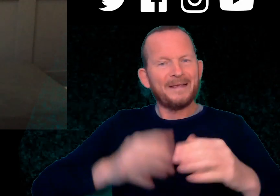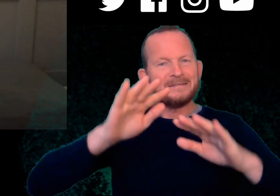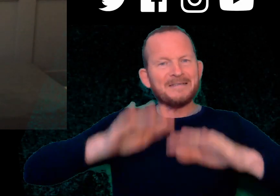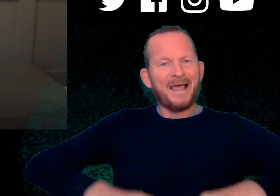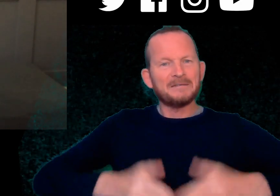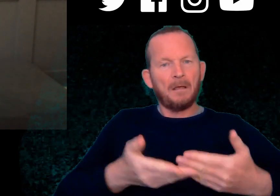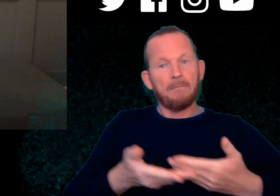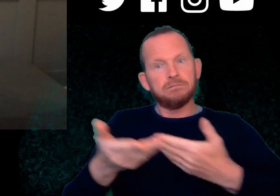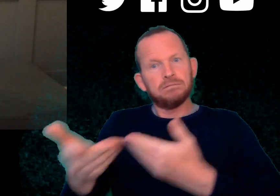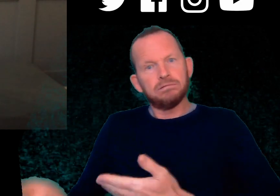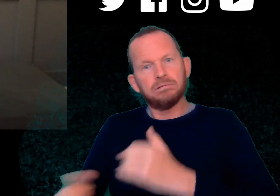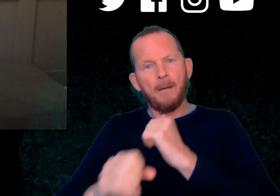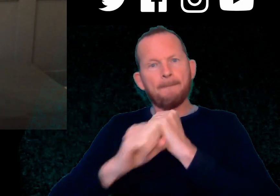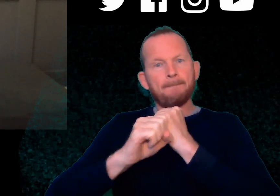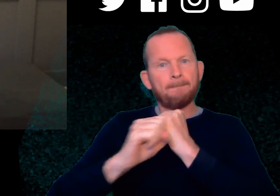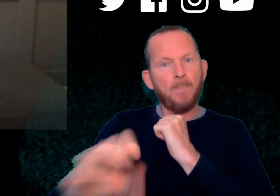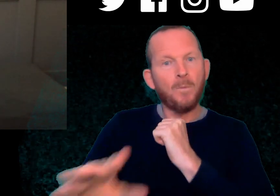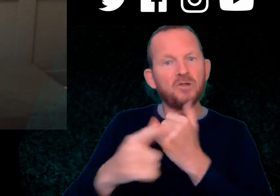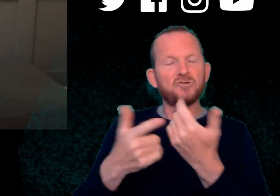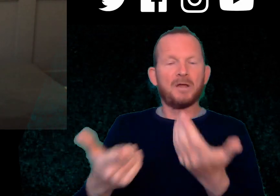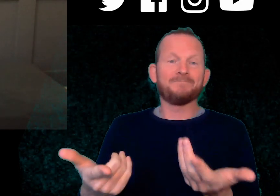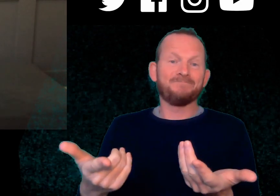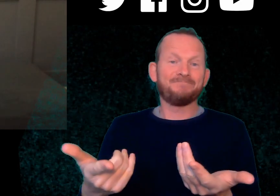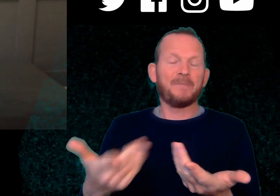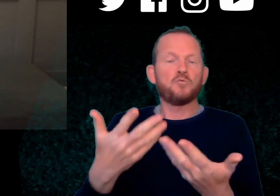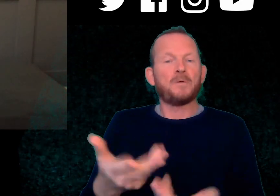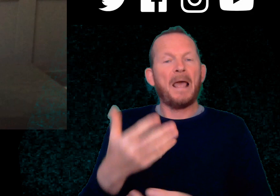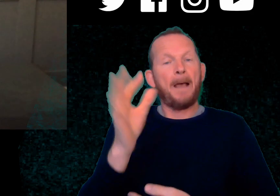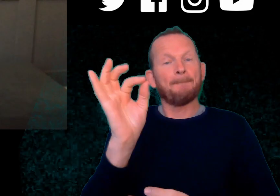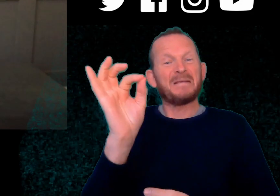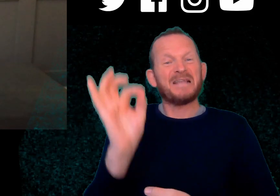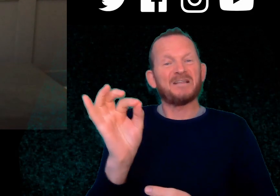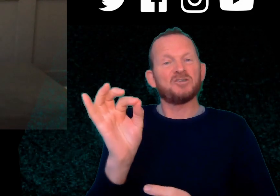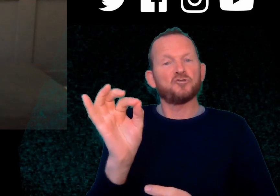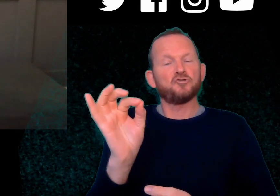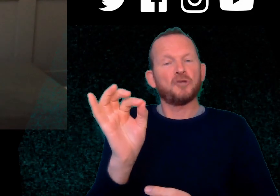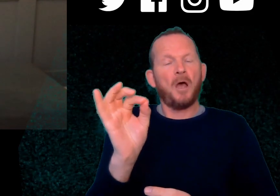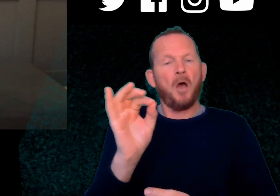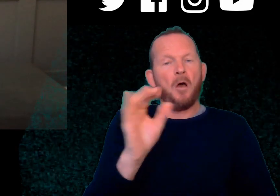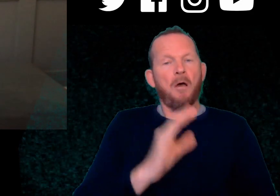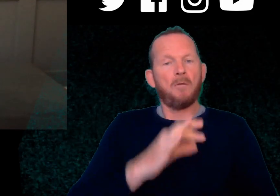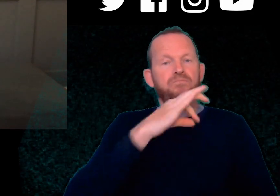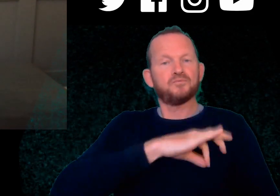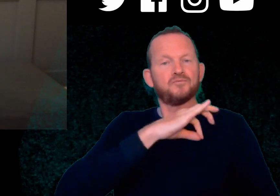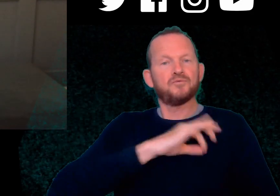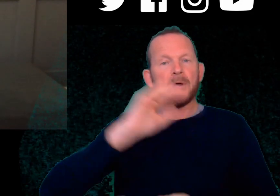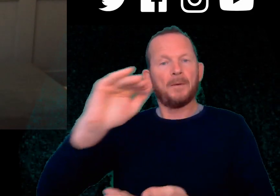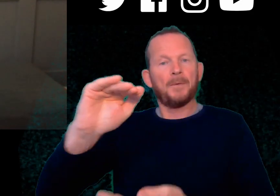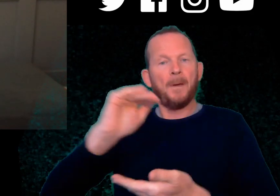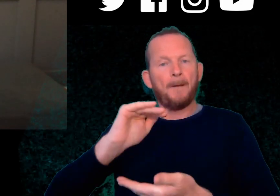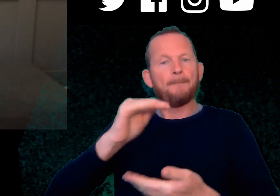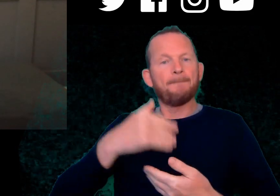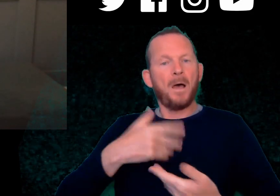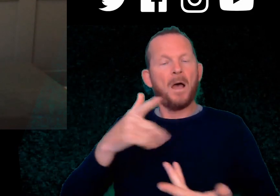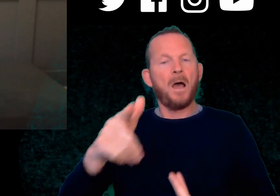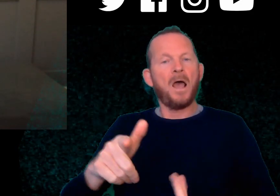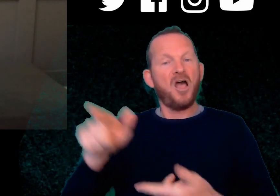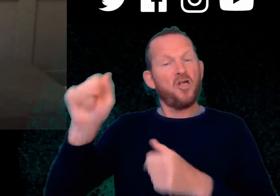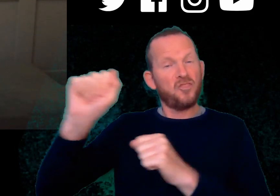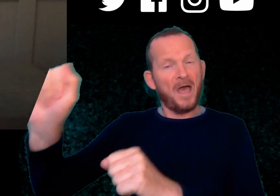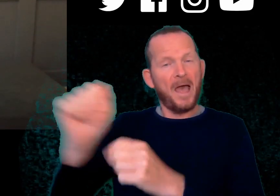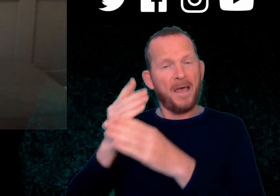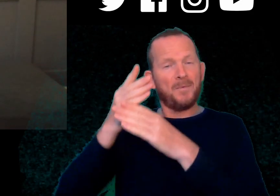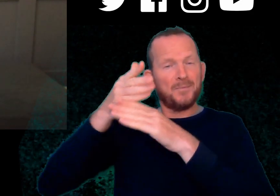for your text, over to the publisher, so you get a percentage of the surplus generated from them, but they're putting most of the work